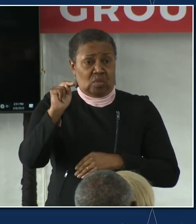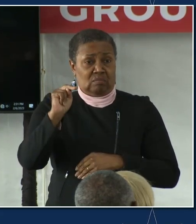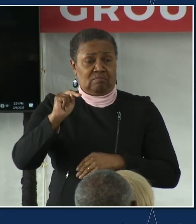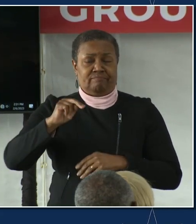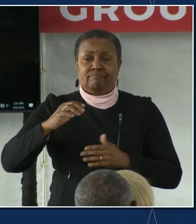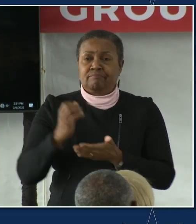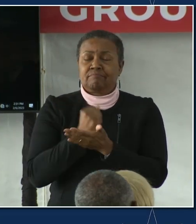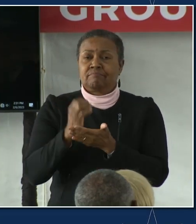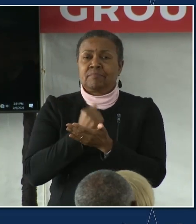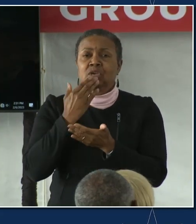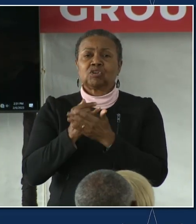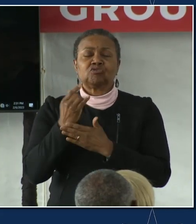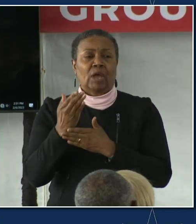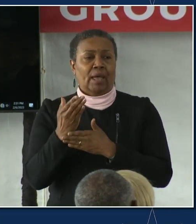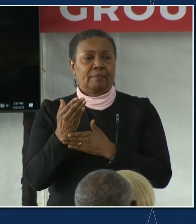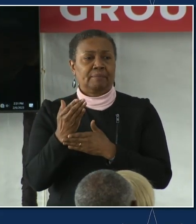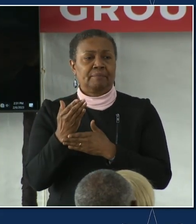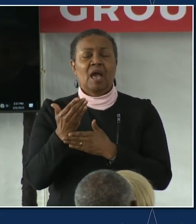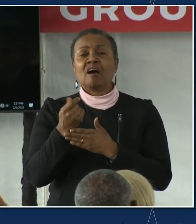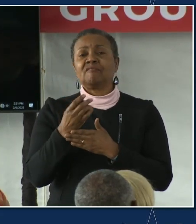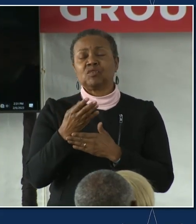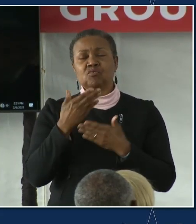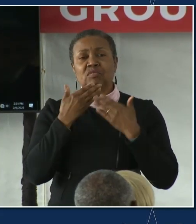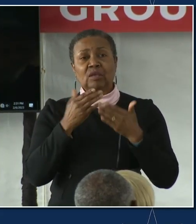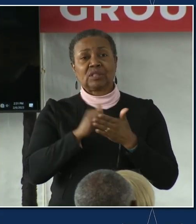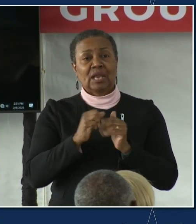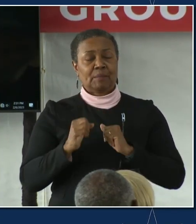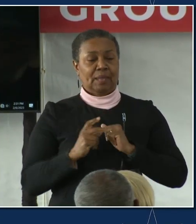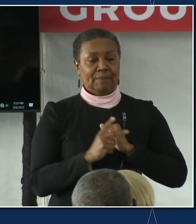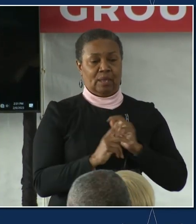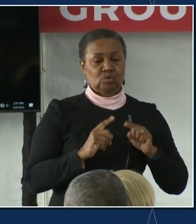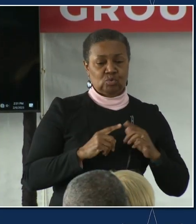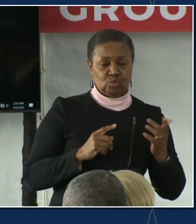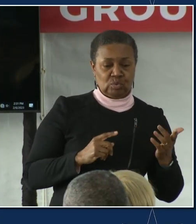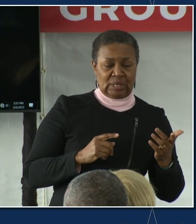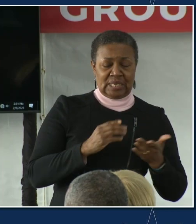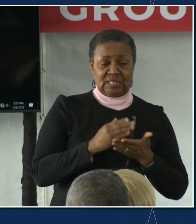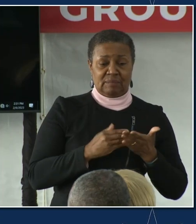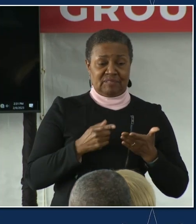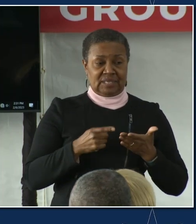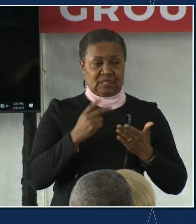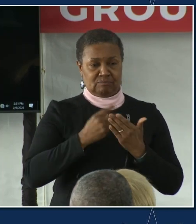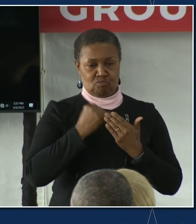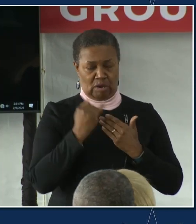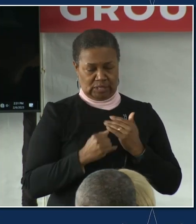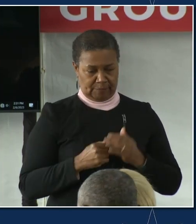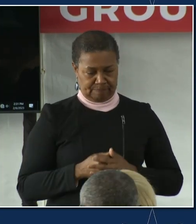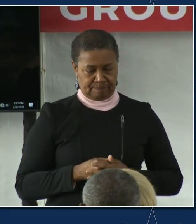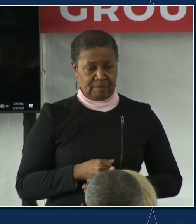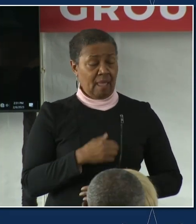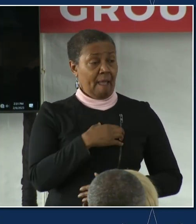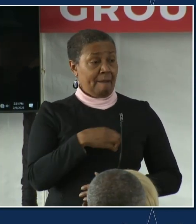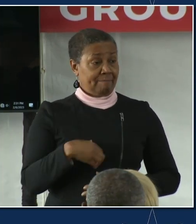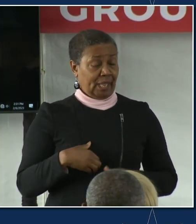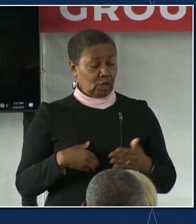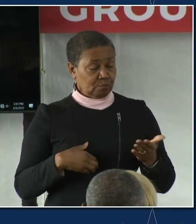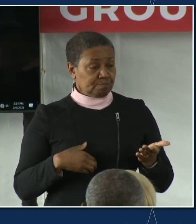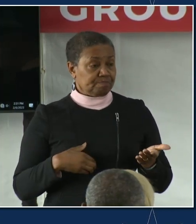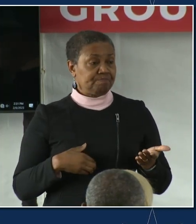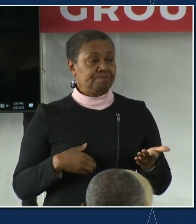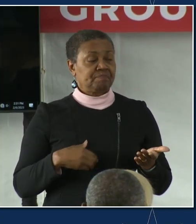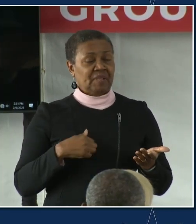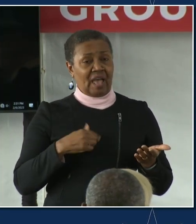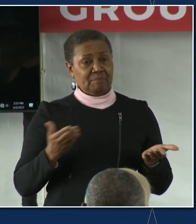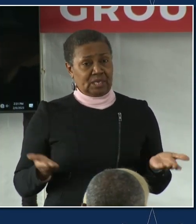jobs. I want to give a few thank yous, and I'm going to get back to some of this project. Madam Mayor, I've